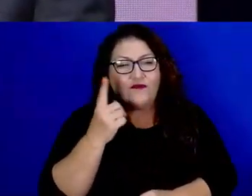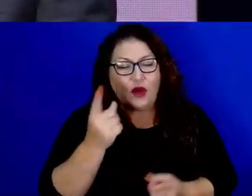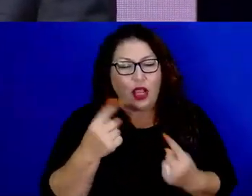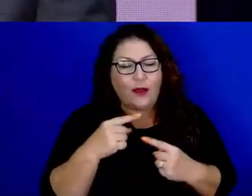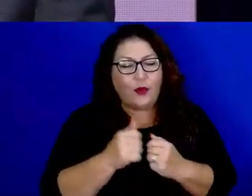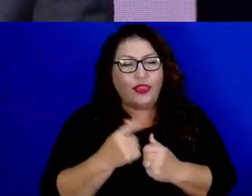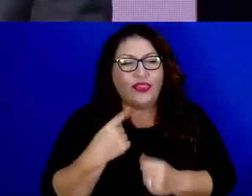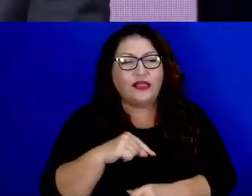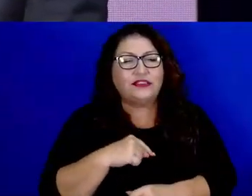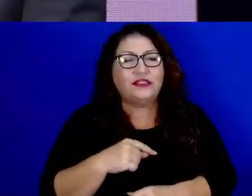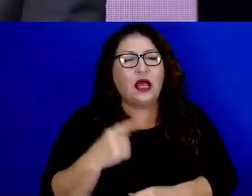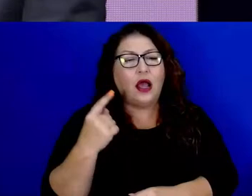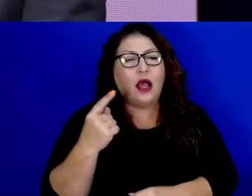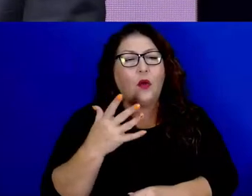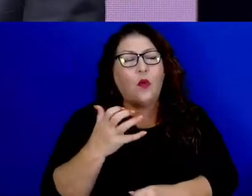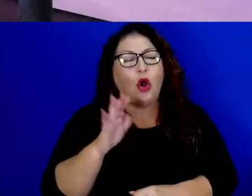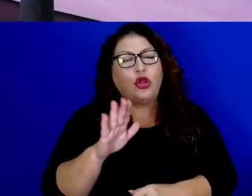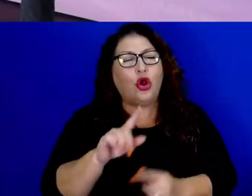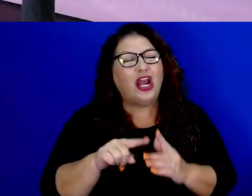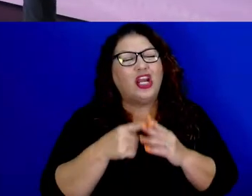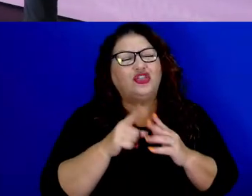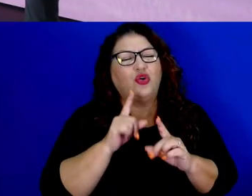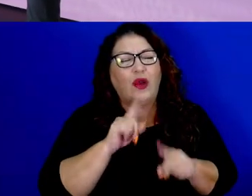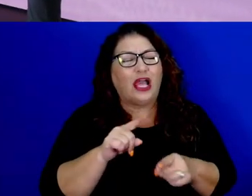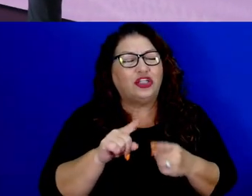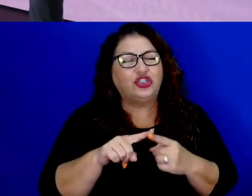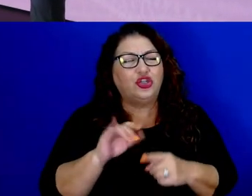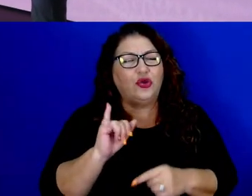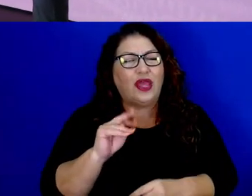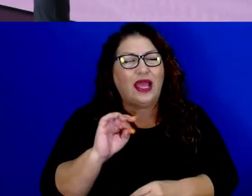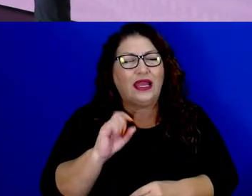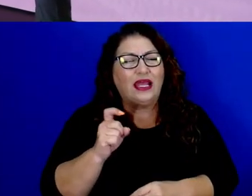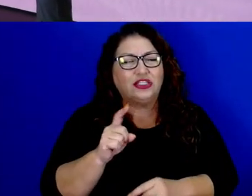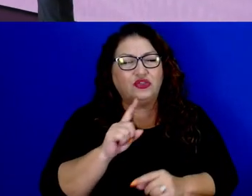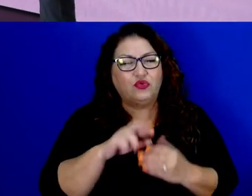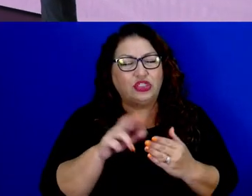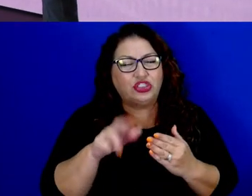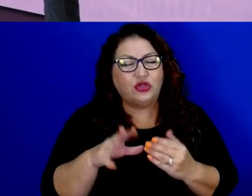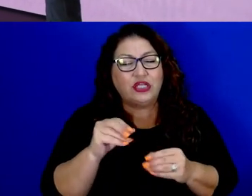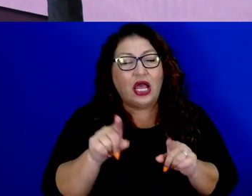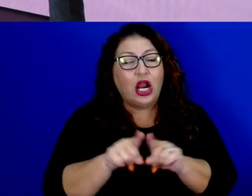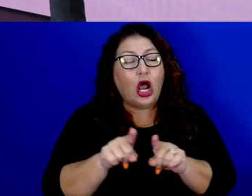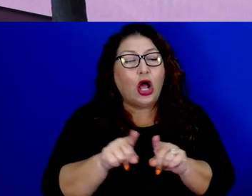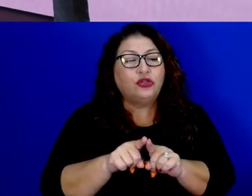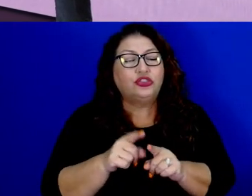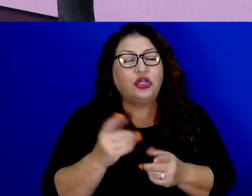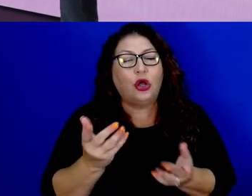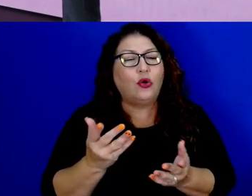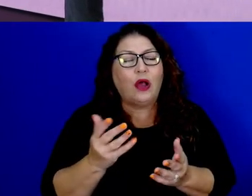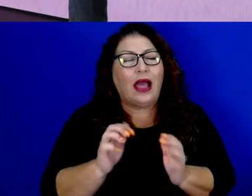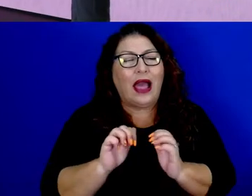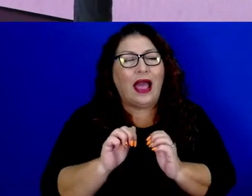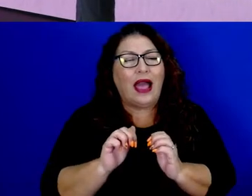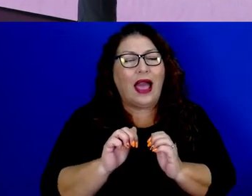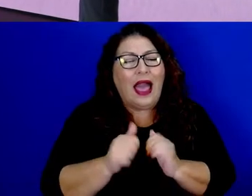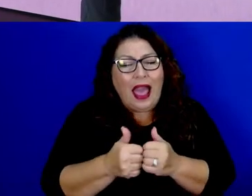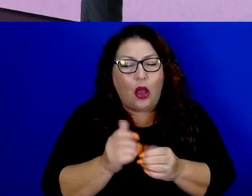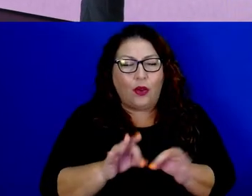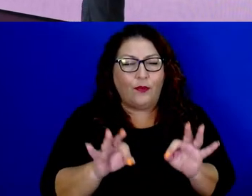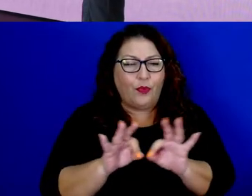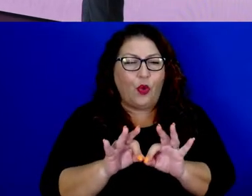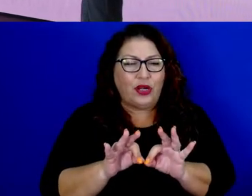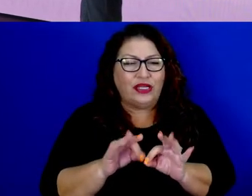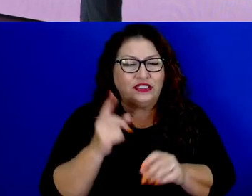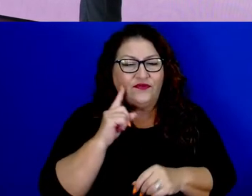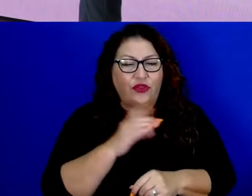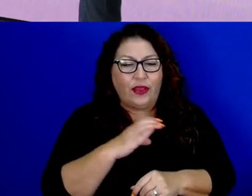initial reactions to the index results, and also how important it is for the Commission to be able to see these